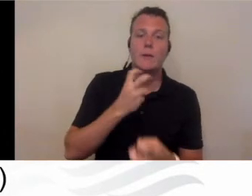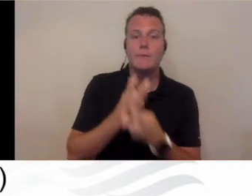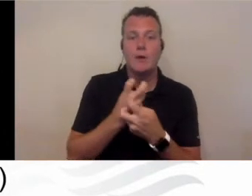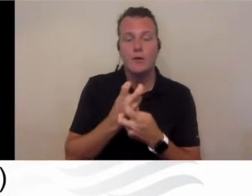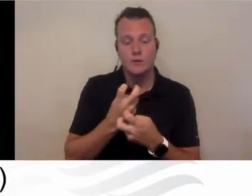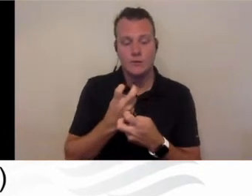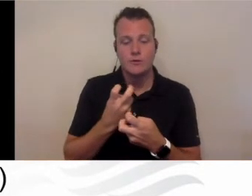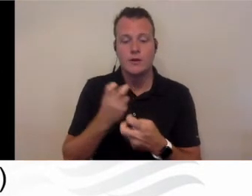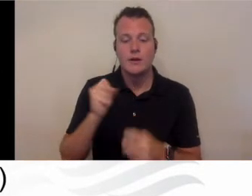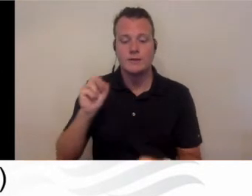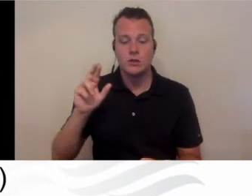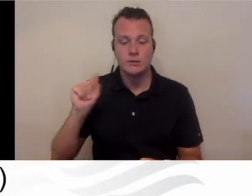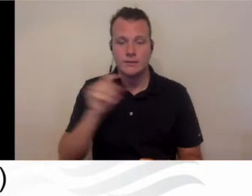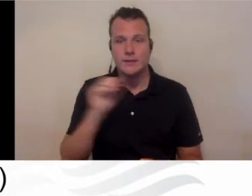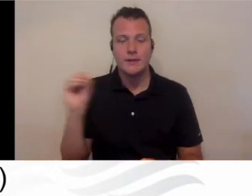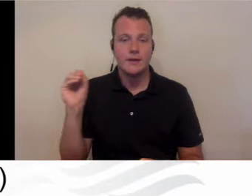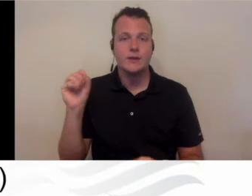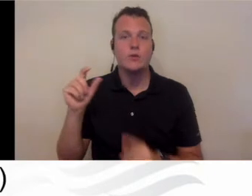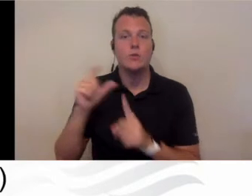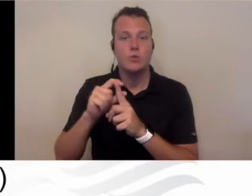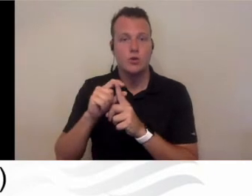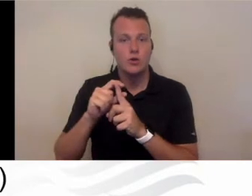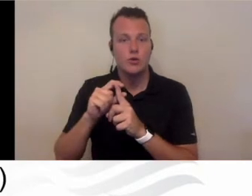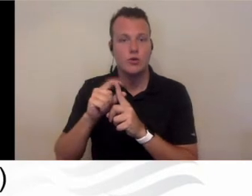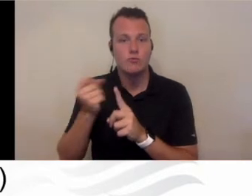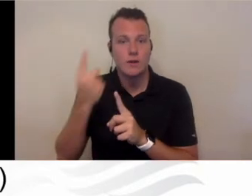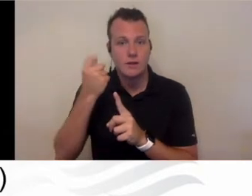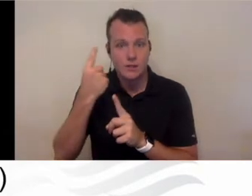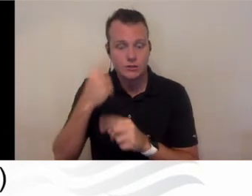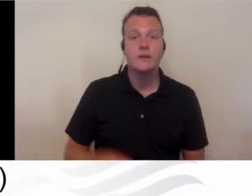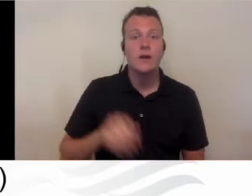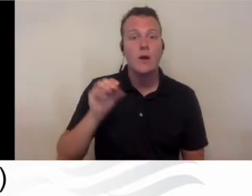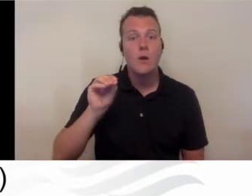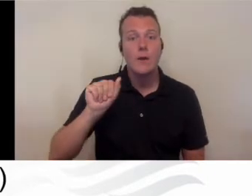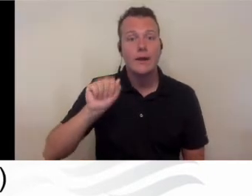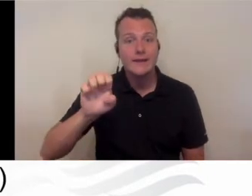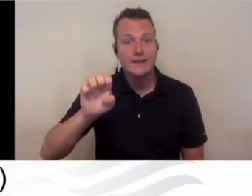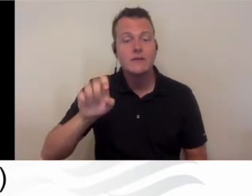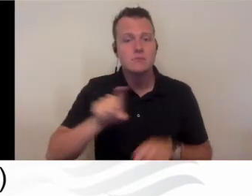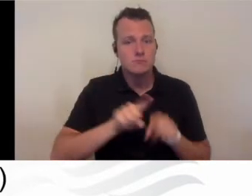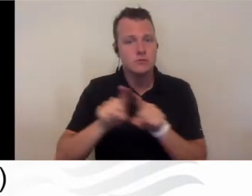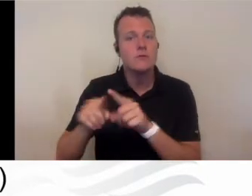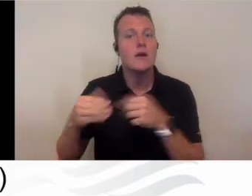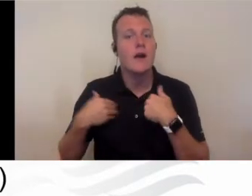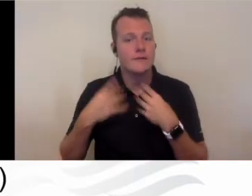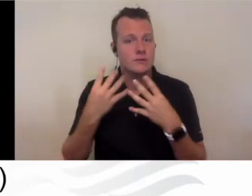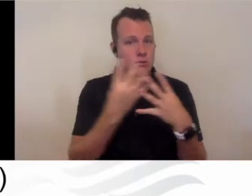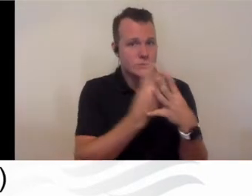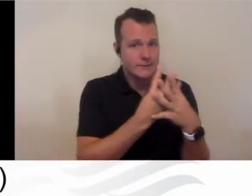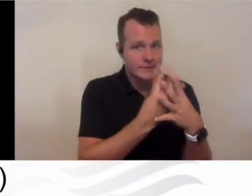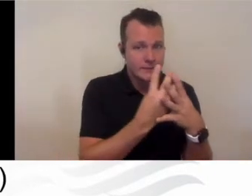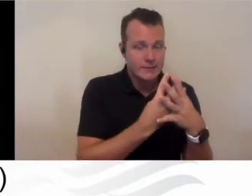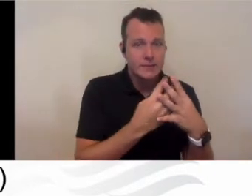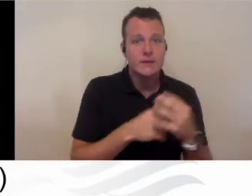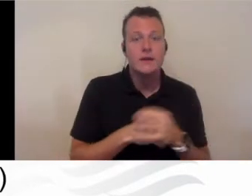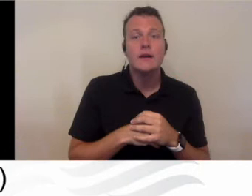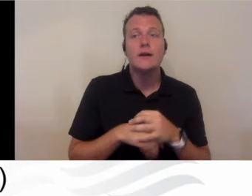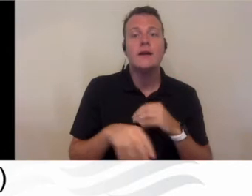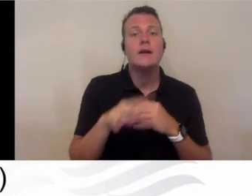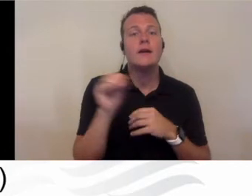word recognition. OAEs have a screening, and they also have more